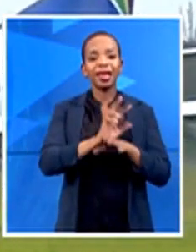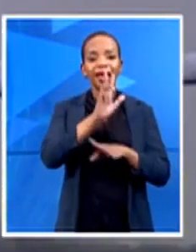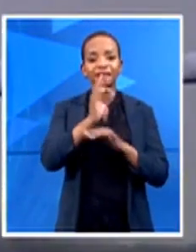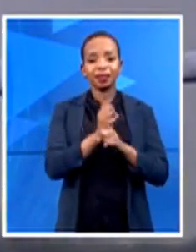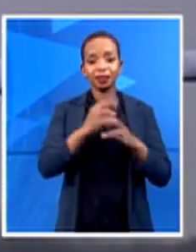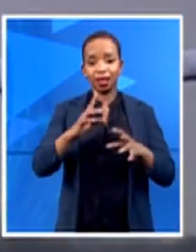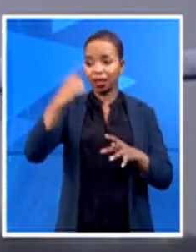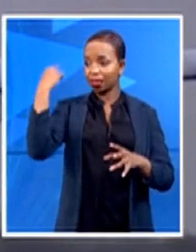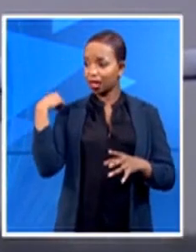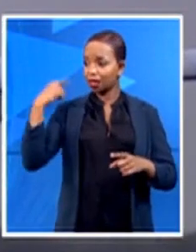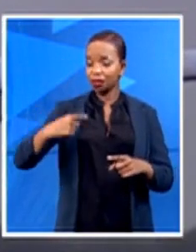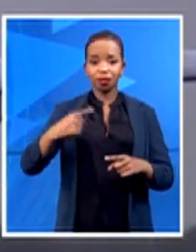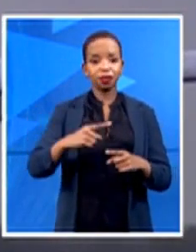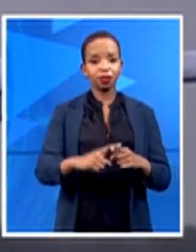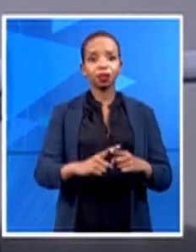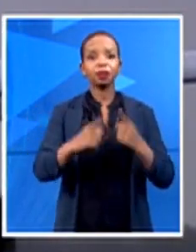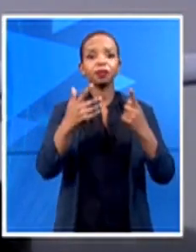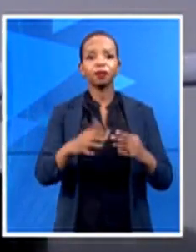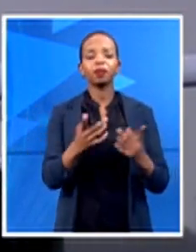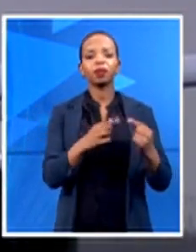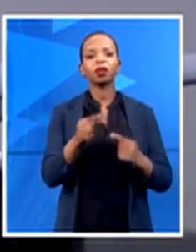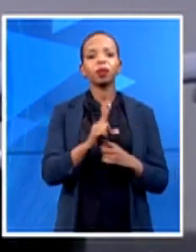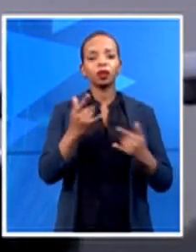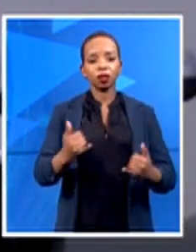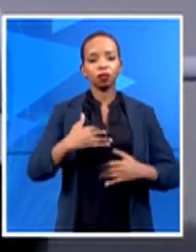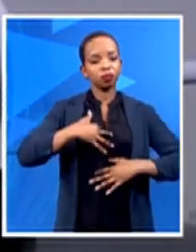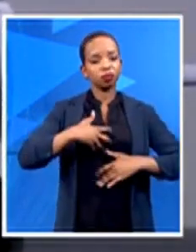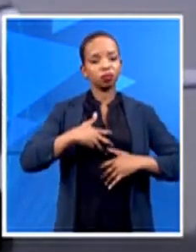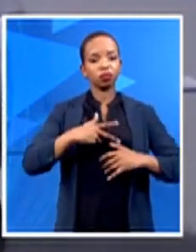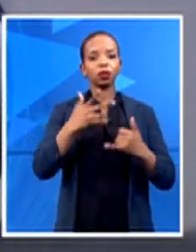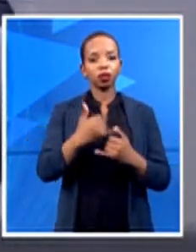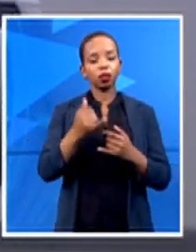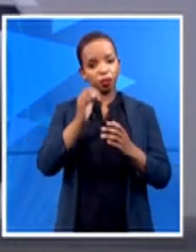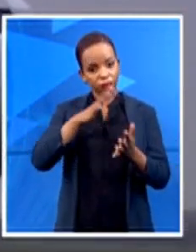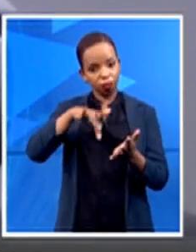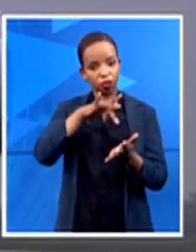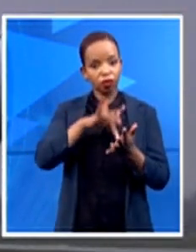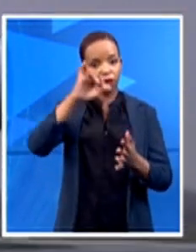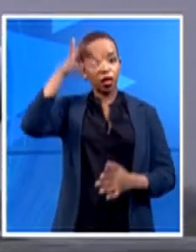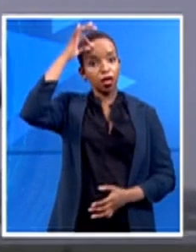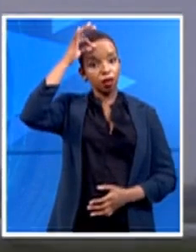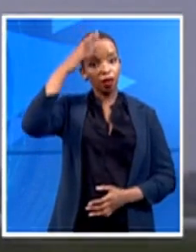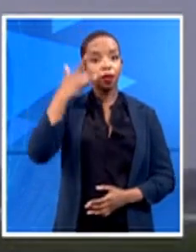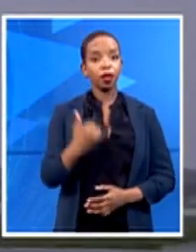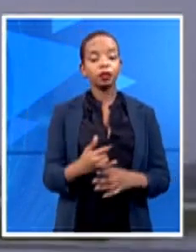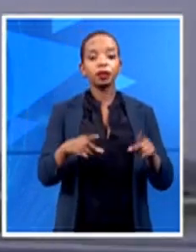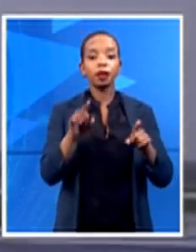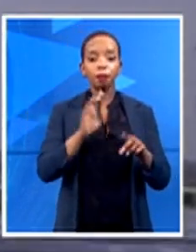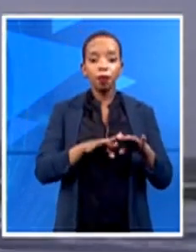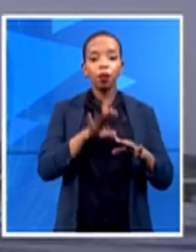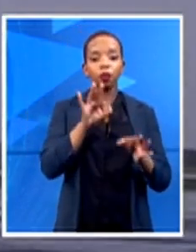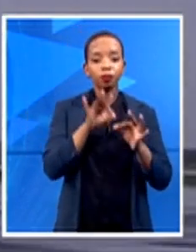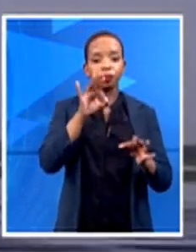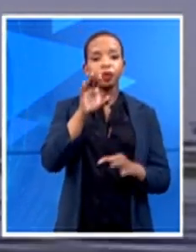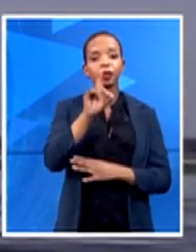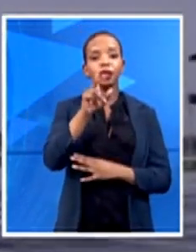directly contradicts the official position of government, and more particularly the position of the DPE, where Minister Gordhan has formally adopted the position